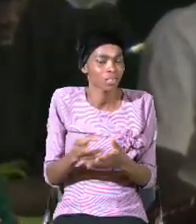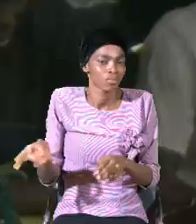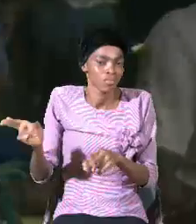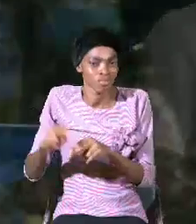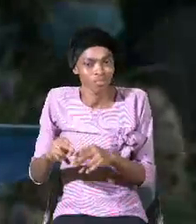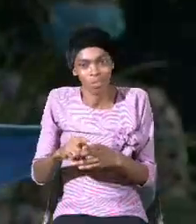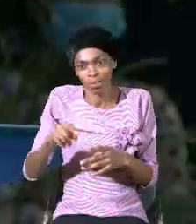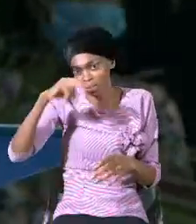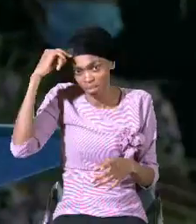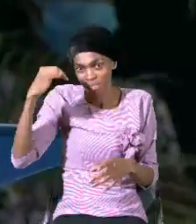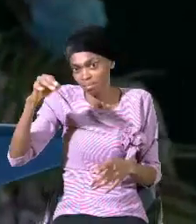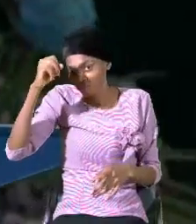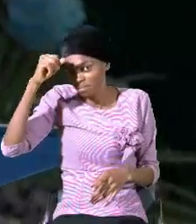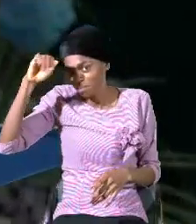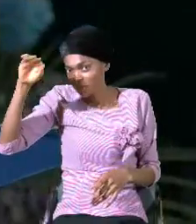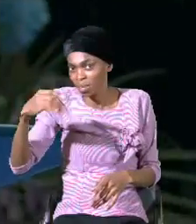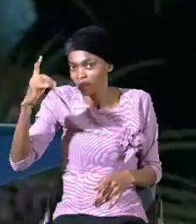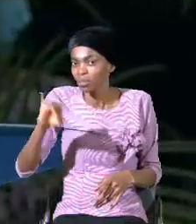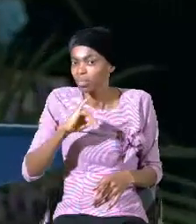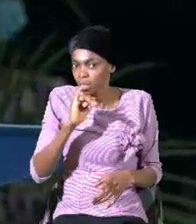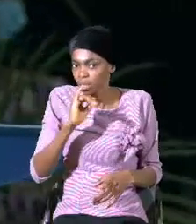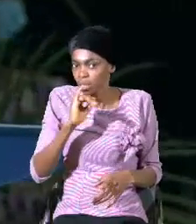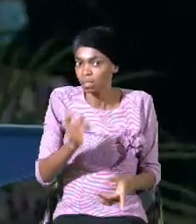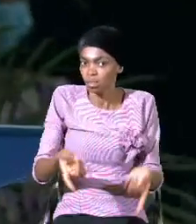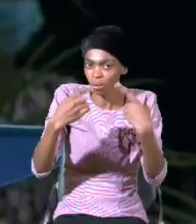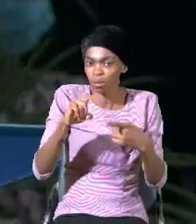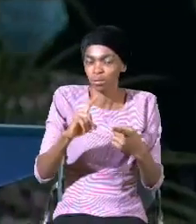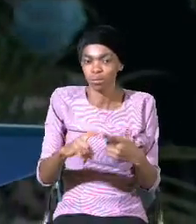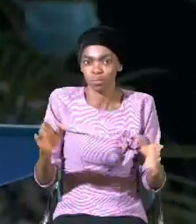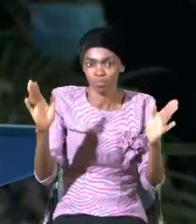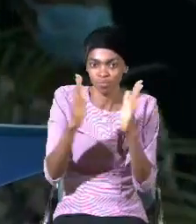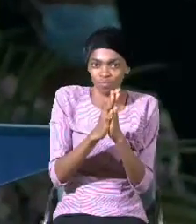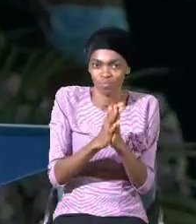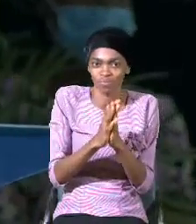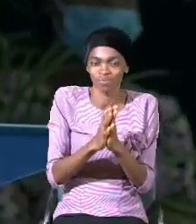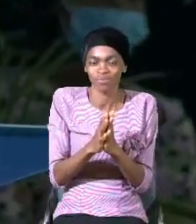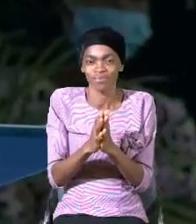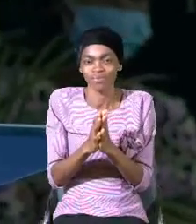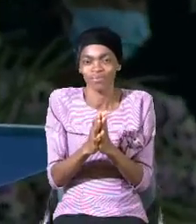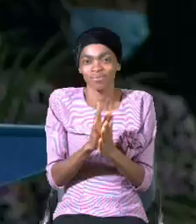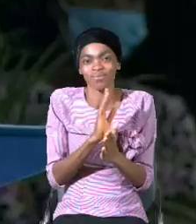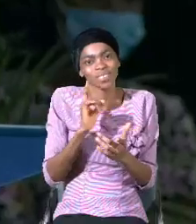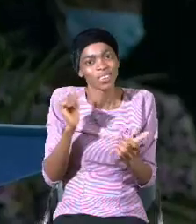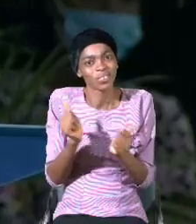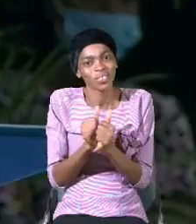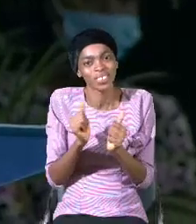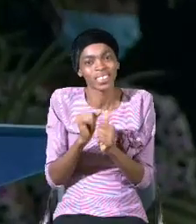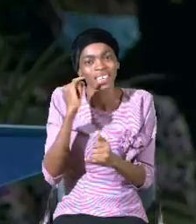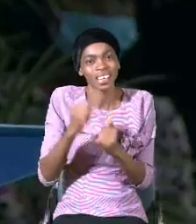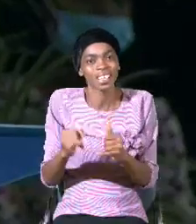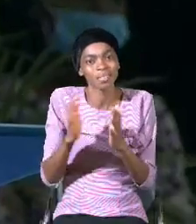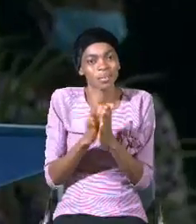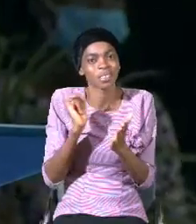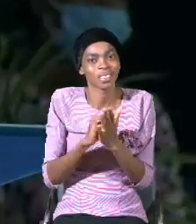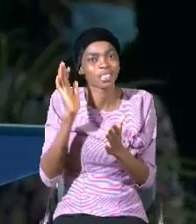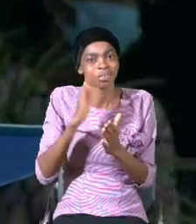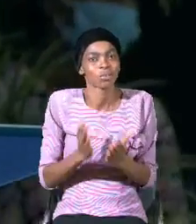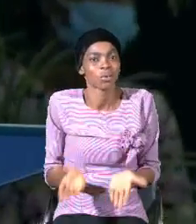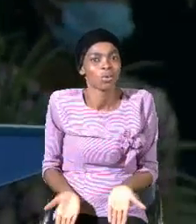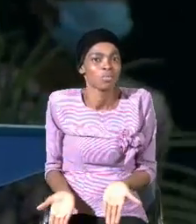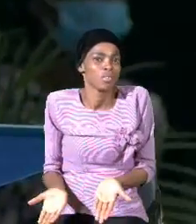God is still coming to crown you with a final prayer that will lift you into the place of